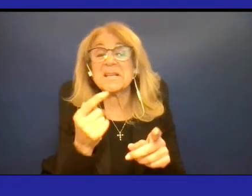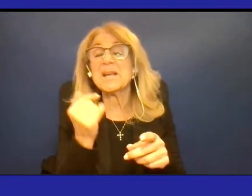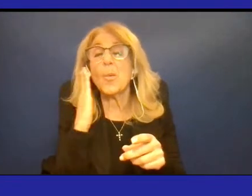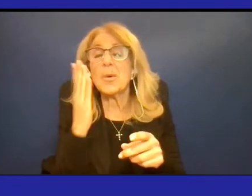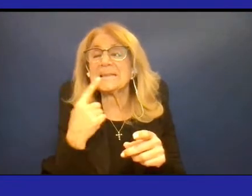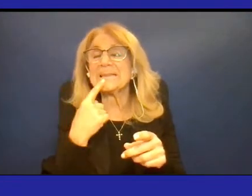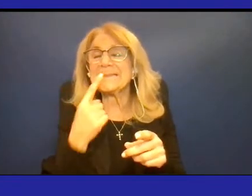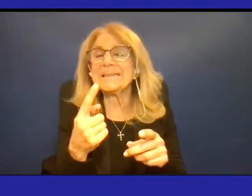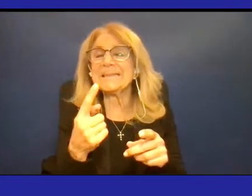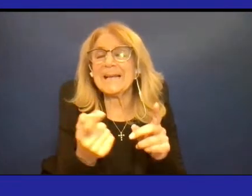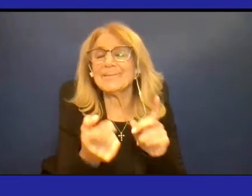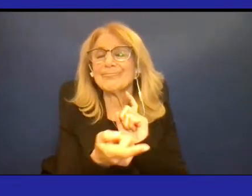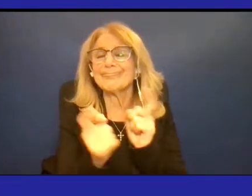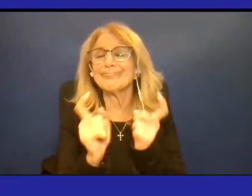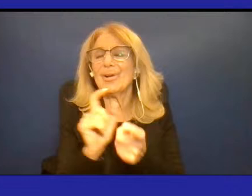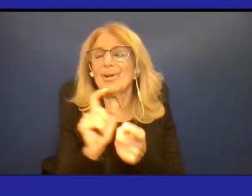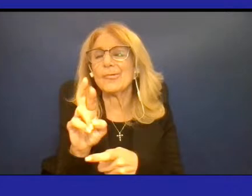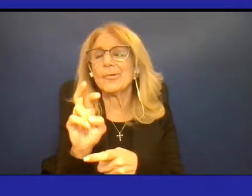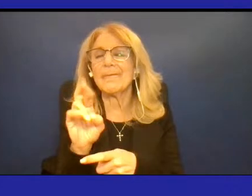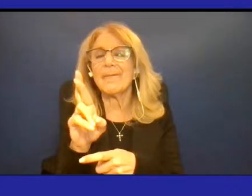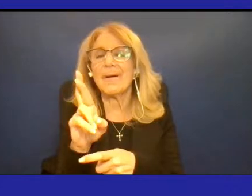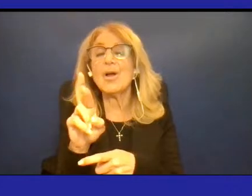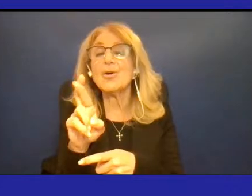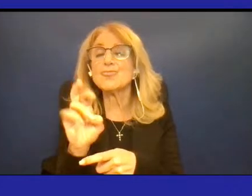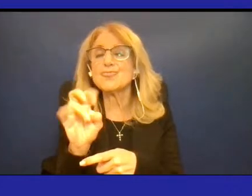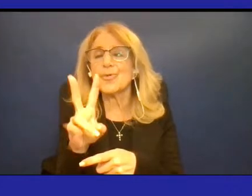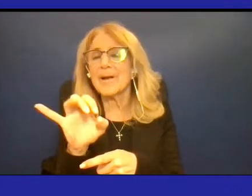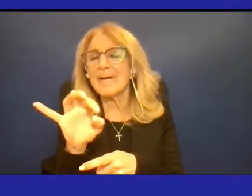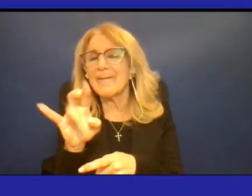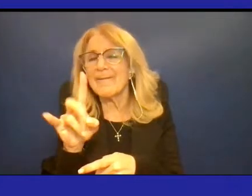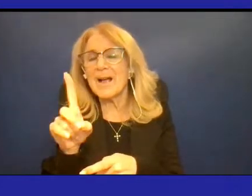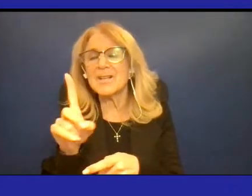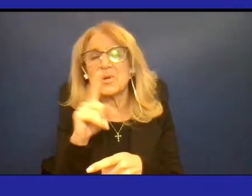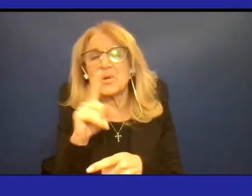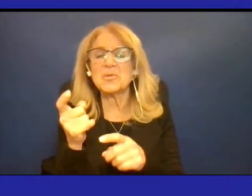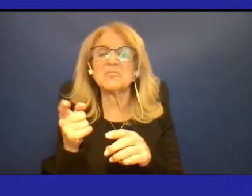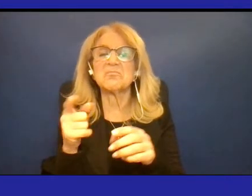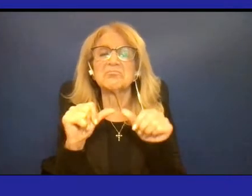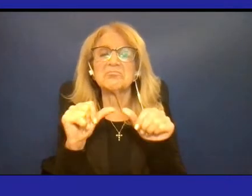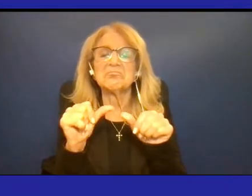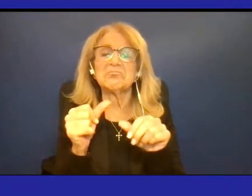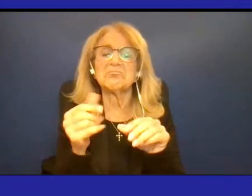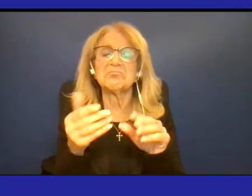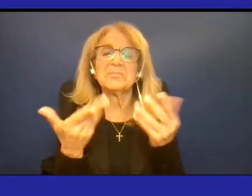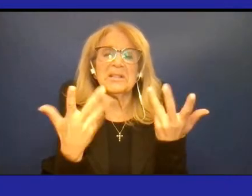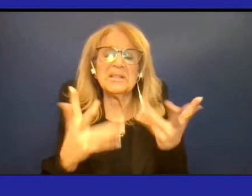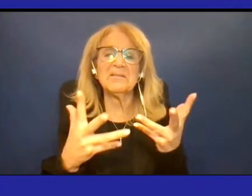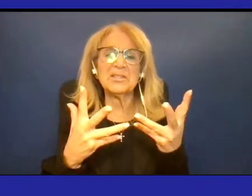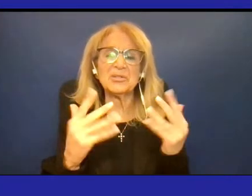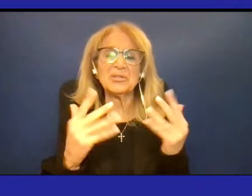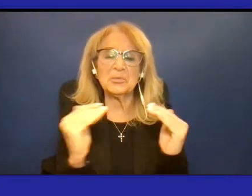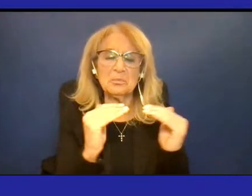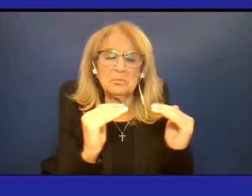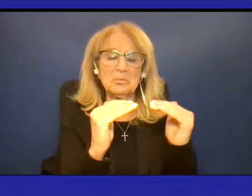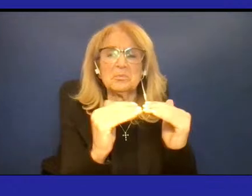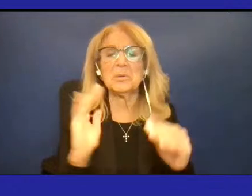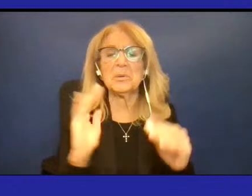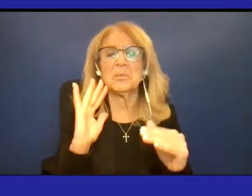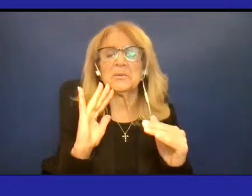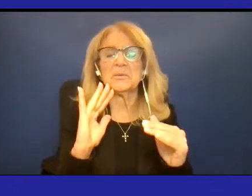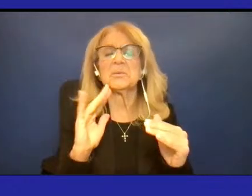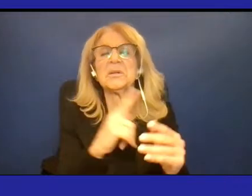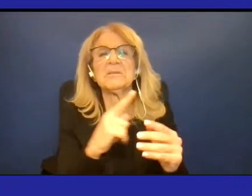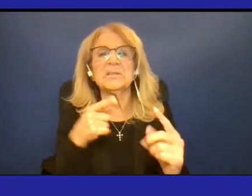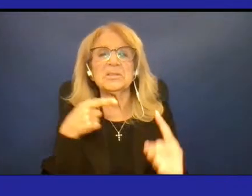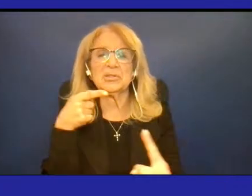that were changed because we've already consistently met the previous target. And so first, the post-acute care all-cause hospitalization rate